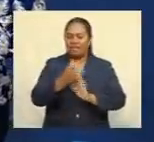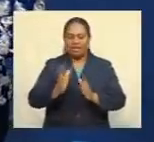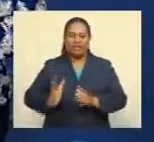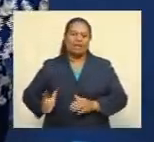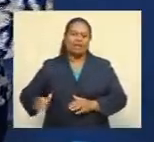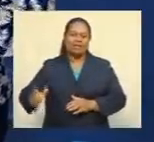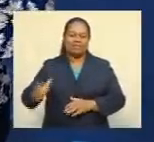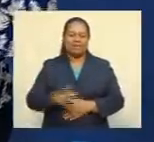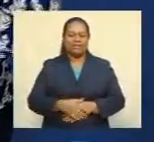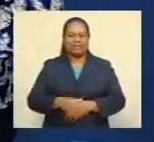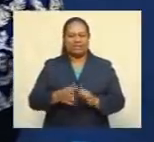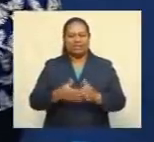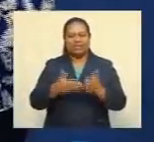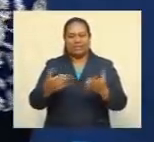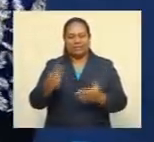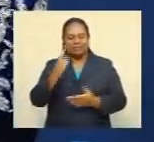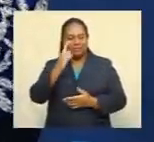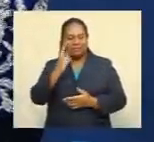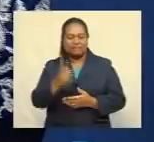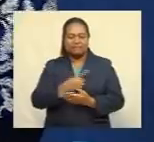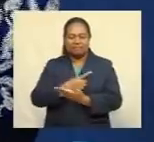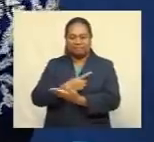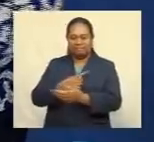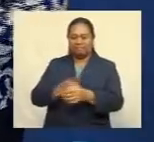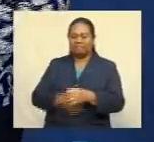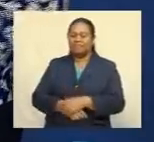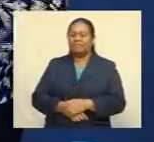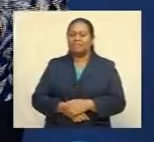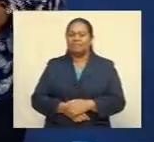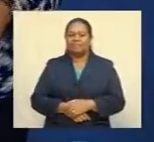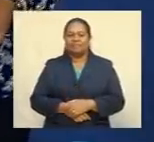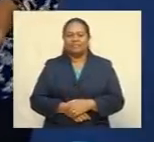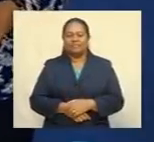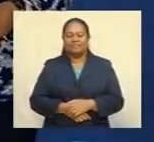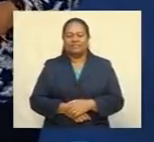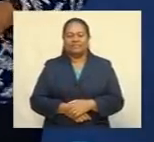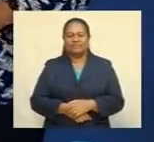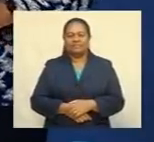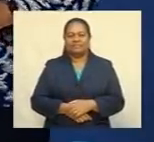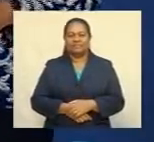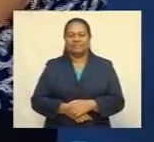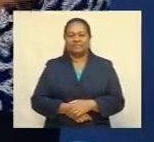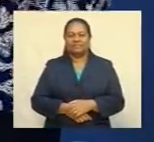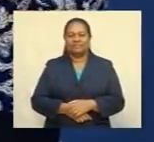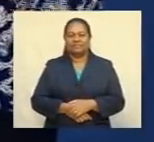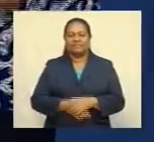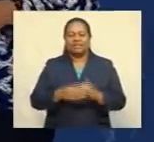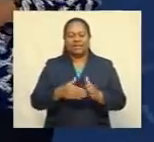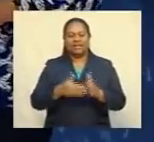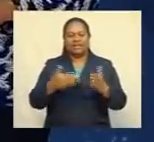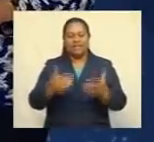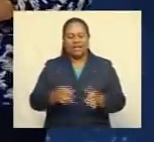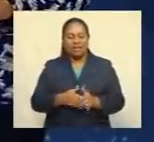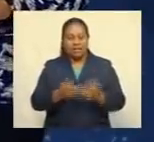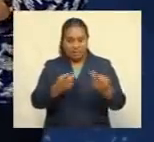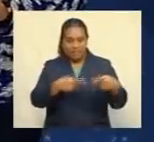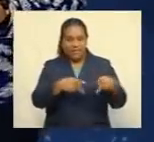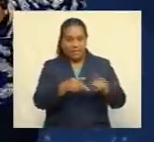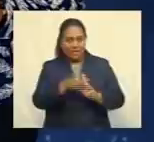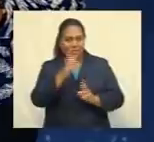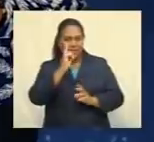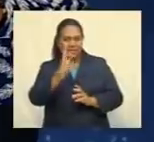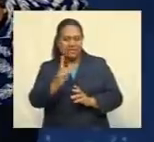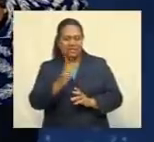giving off the sticky vibes that most of us are not a fan of. The places we will be looking today is